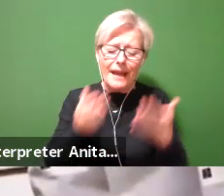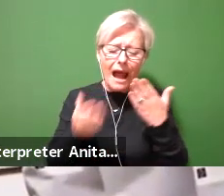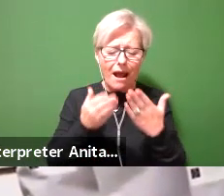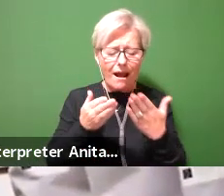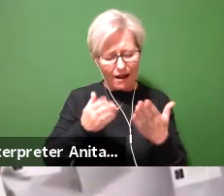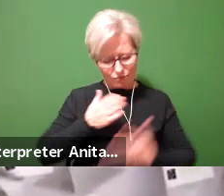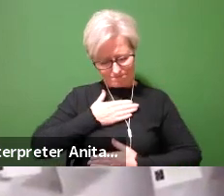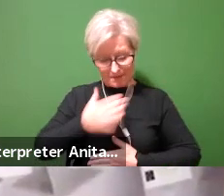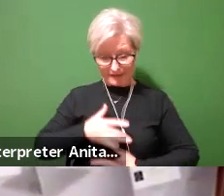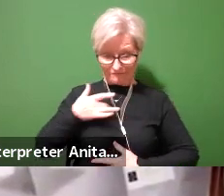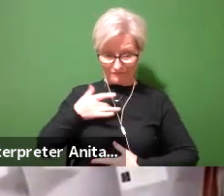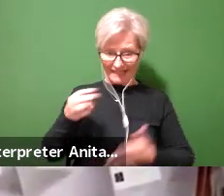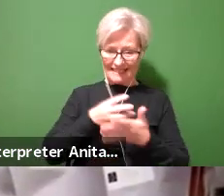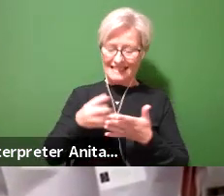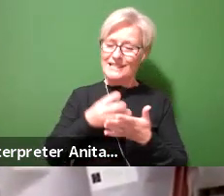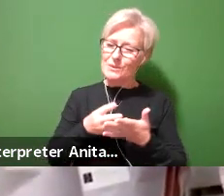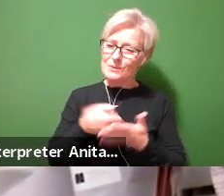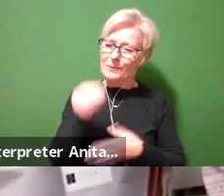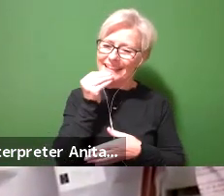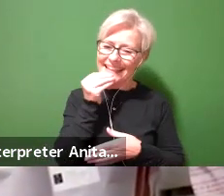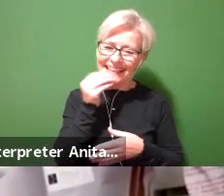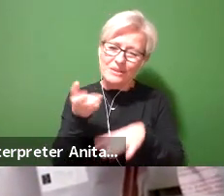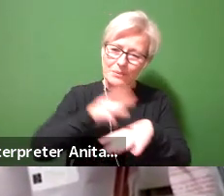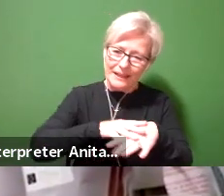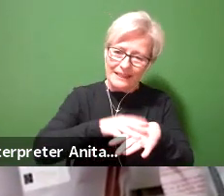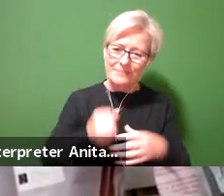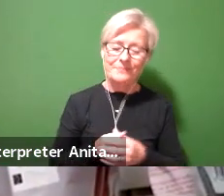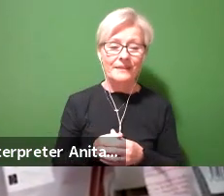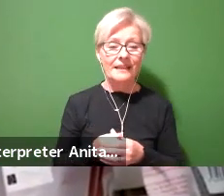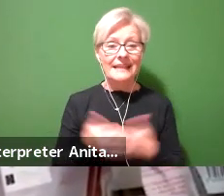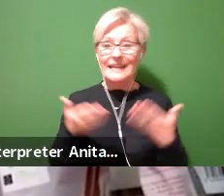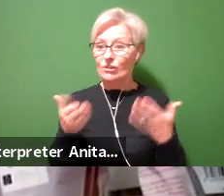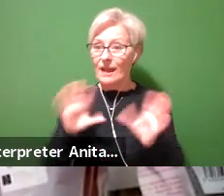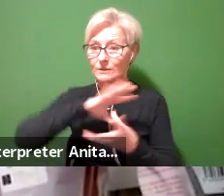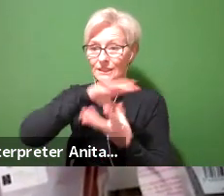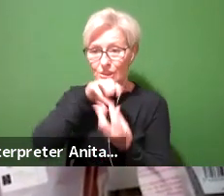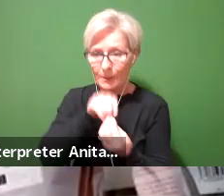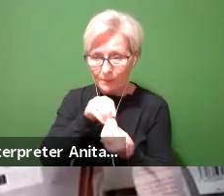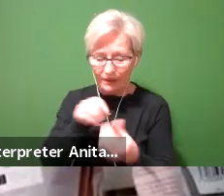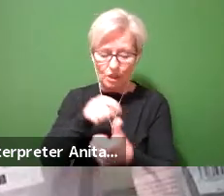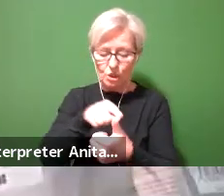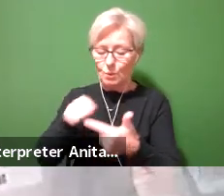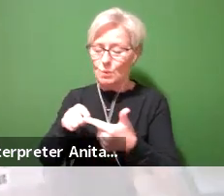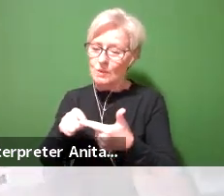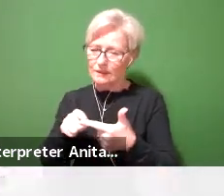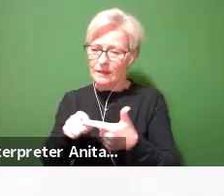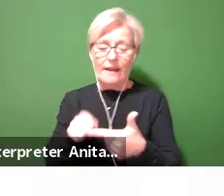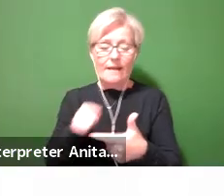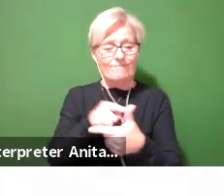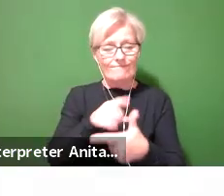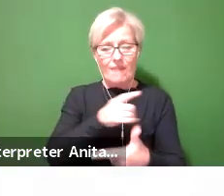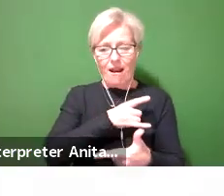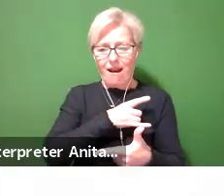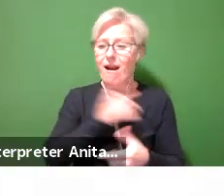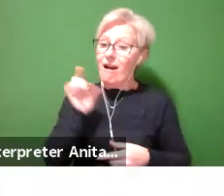just to summarize, there are two biggies that we have to worry about: cardiovascular disease and bone health. We have information